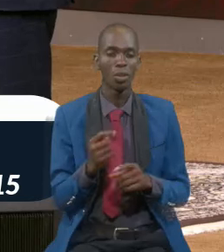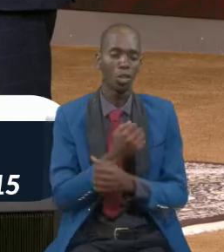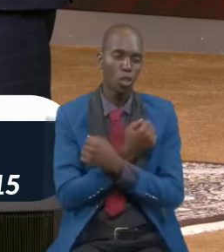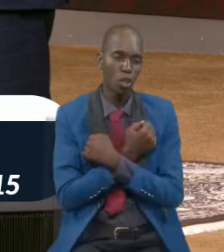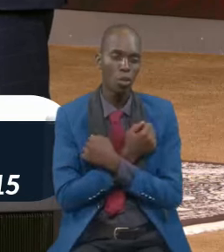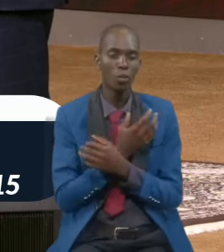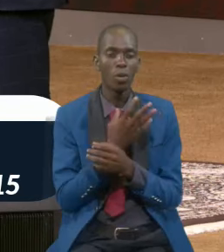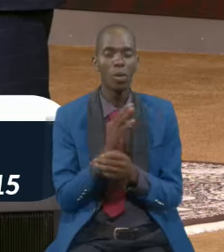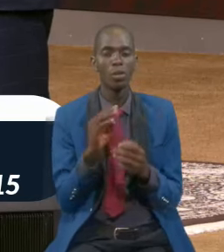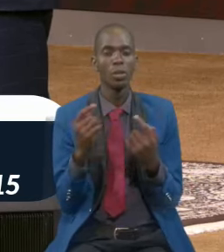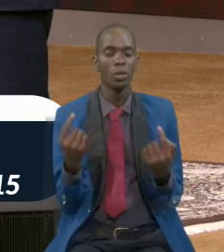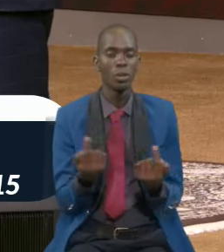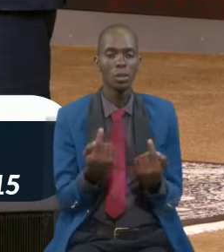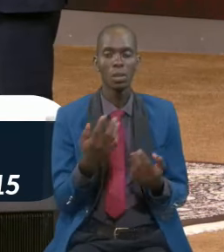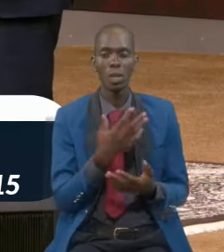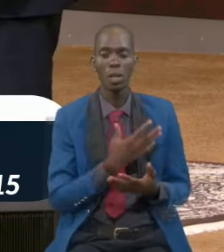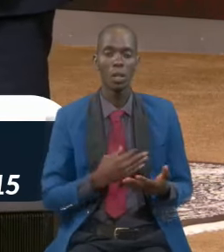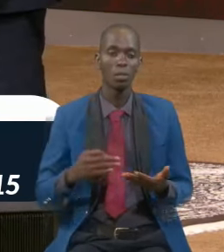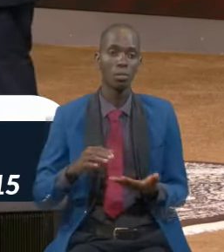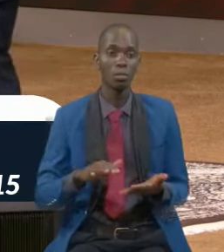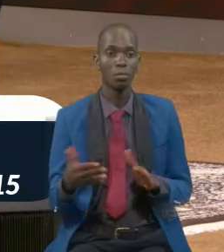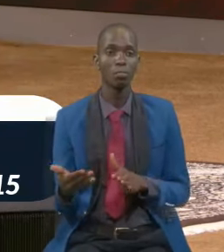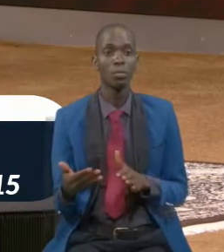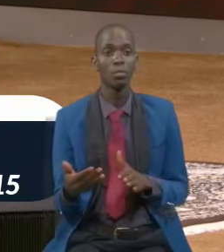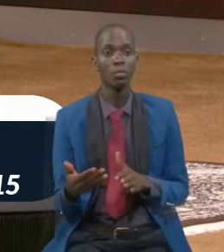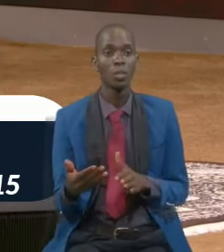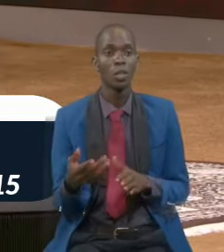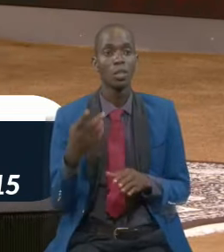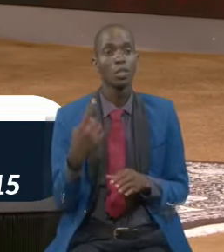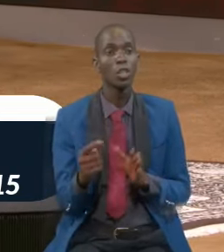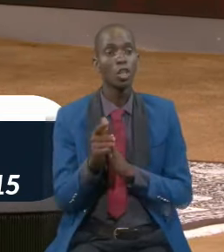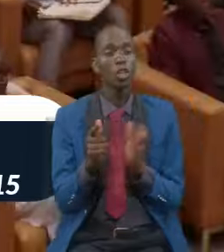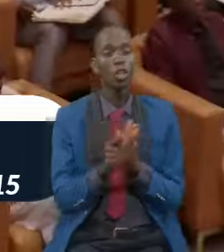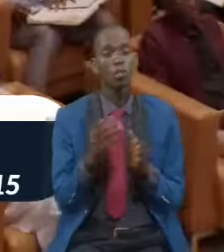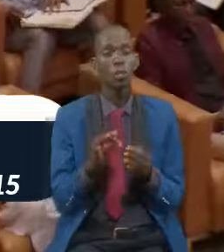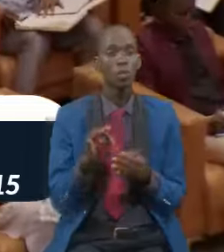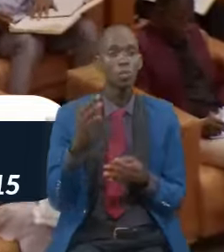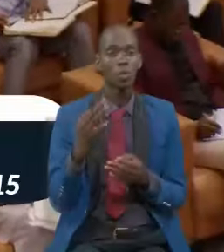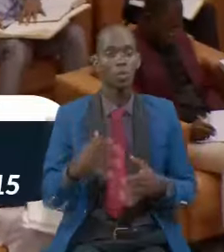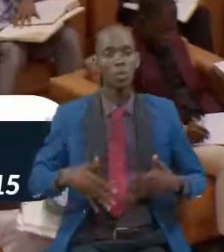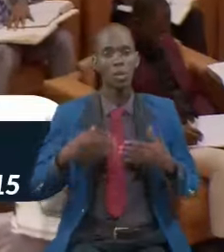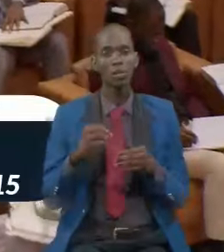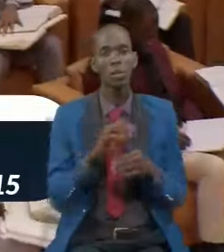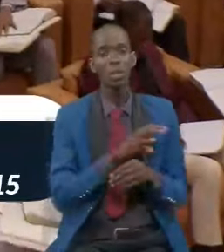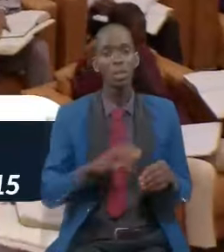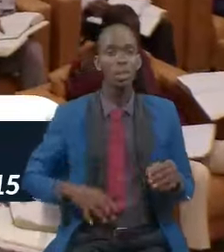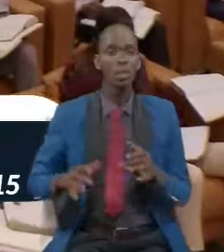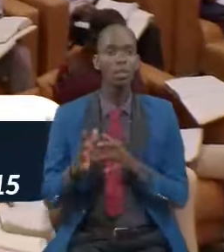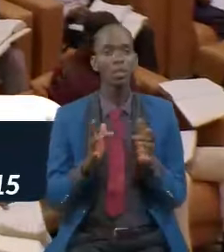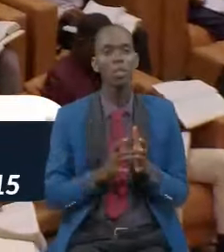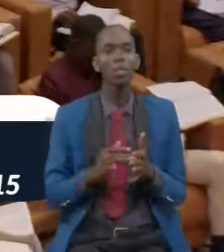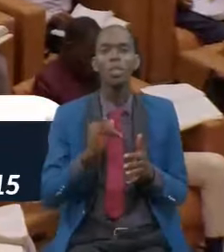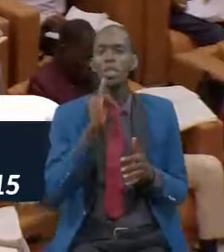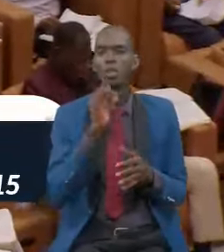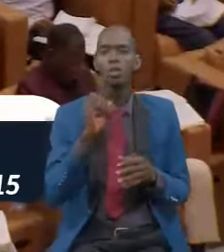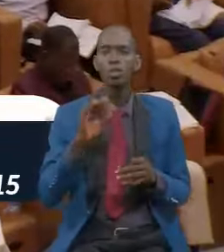of sin and death. The law of the Spirit of life in Christ Jesus is so mighty,